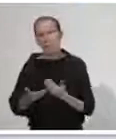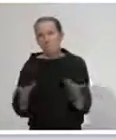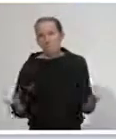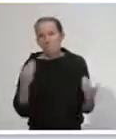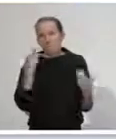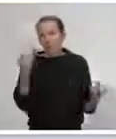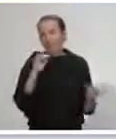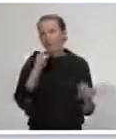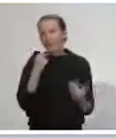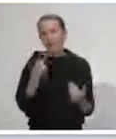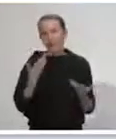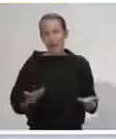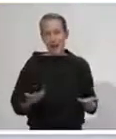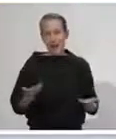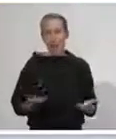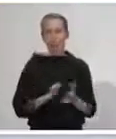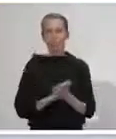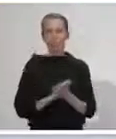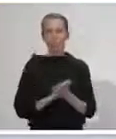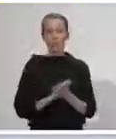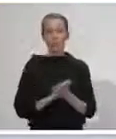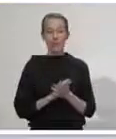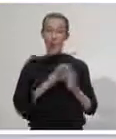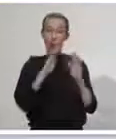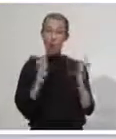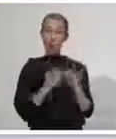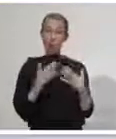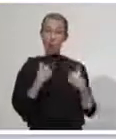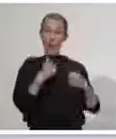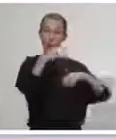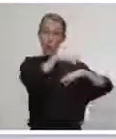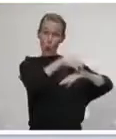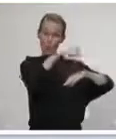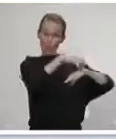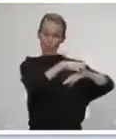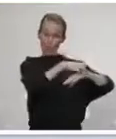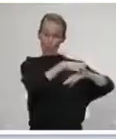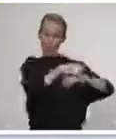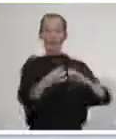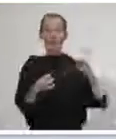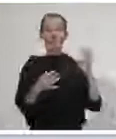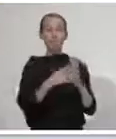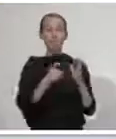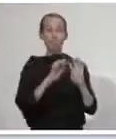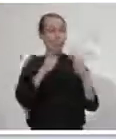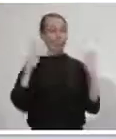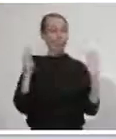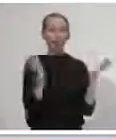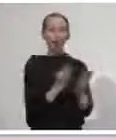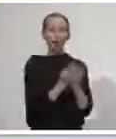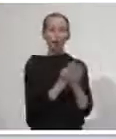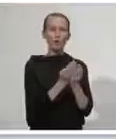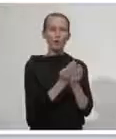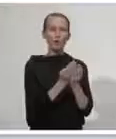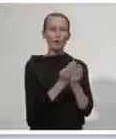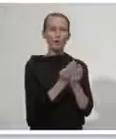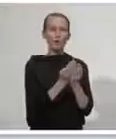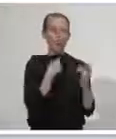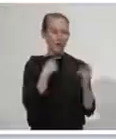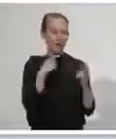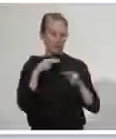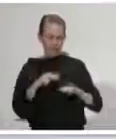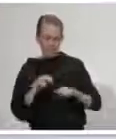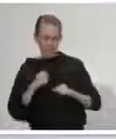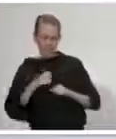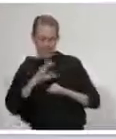the most important thing is for us as a global community to reflect in its totality what happened domestically,